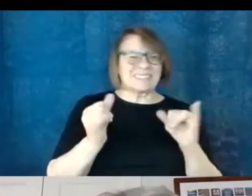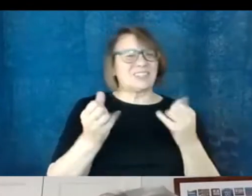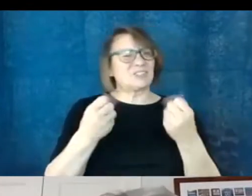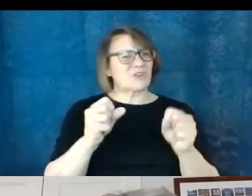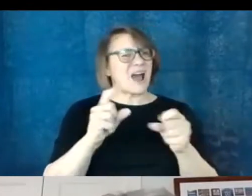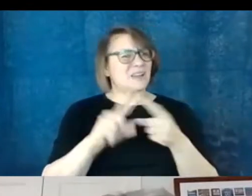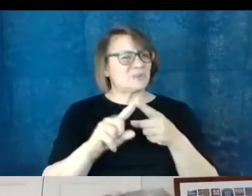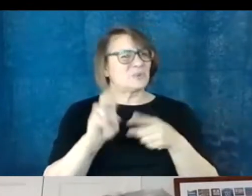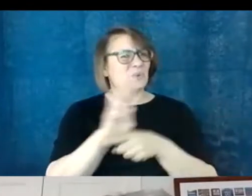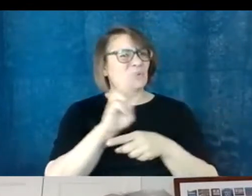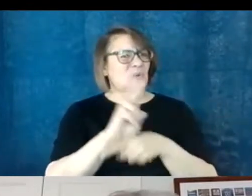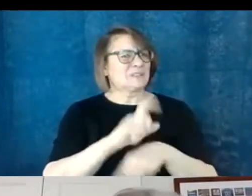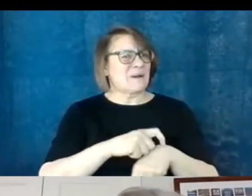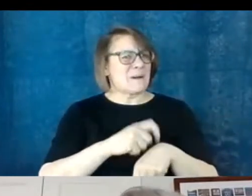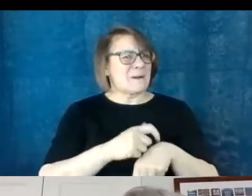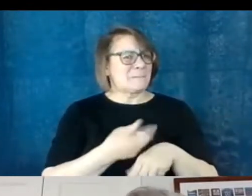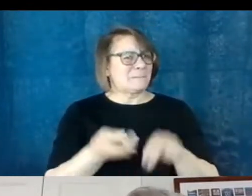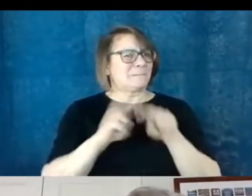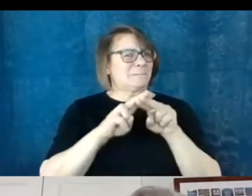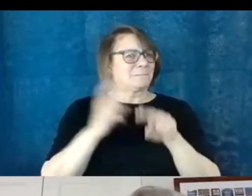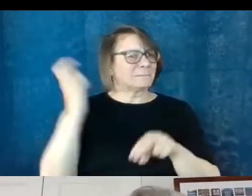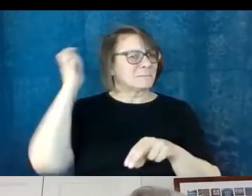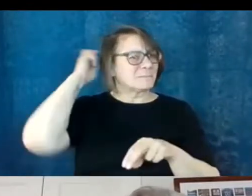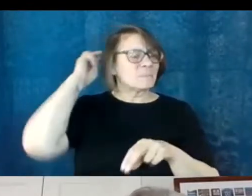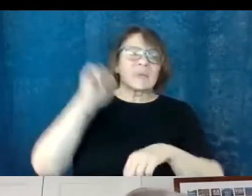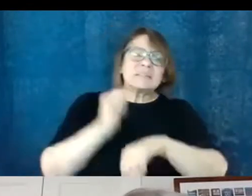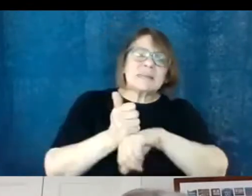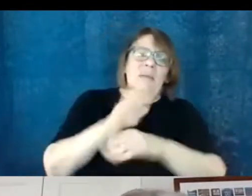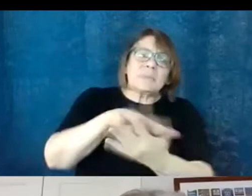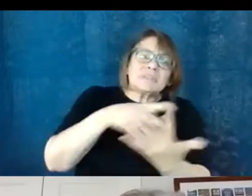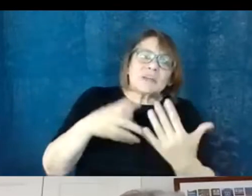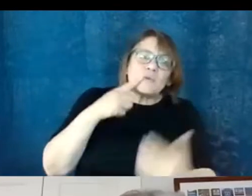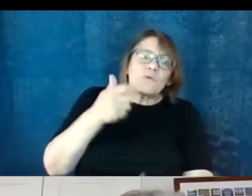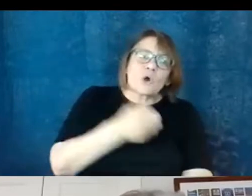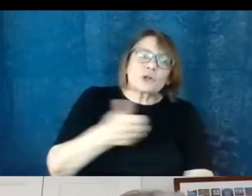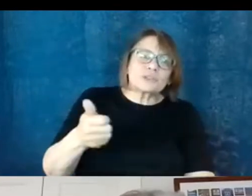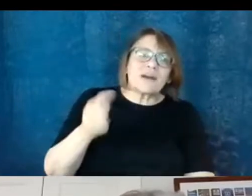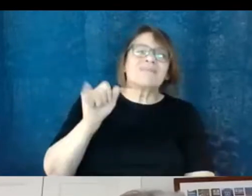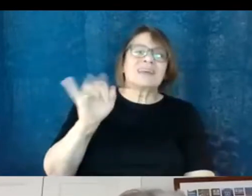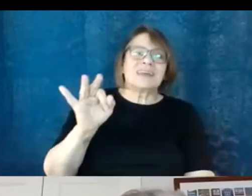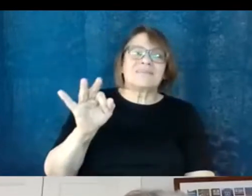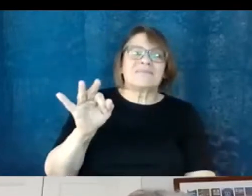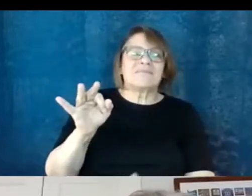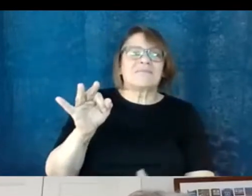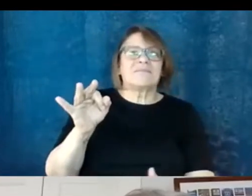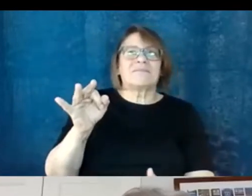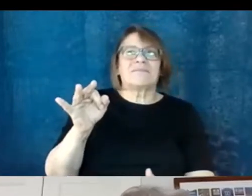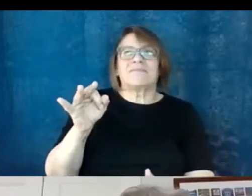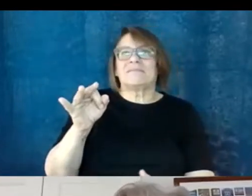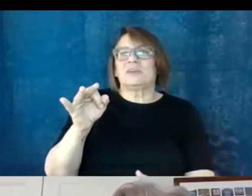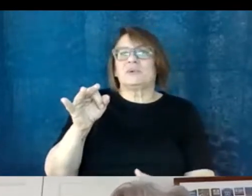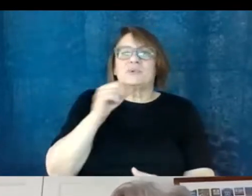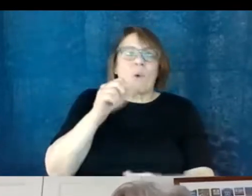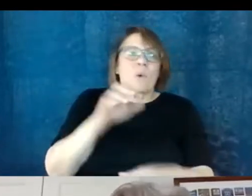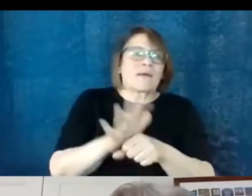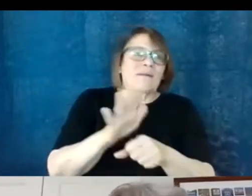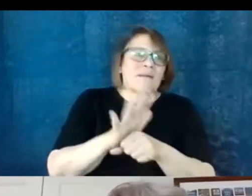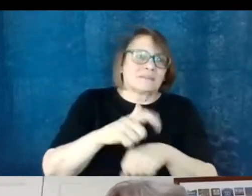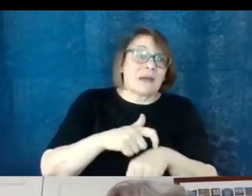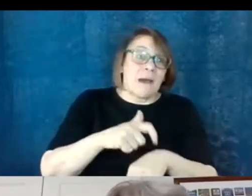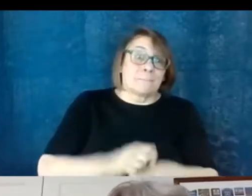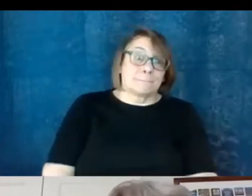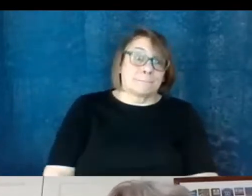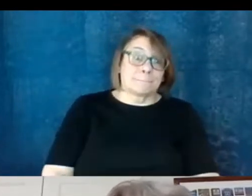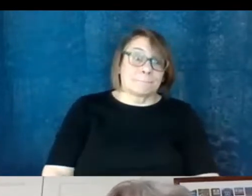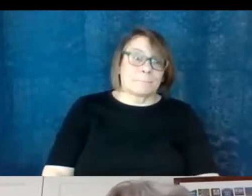that use time in and to make a schedule for yourself if you're having trouble making sure that you actually get enough time